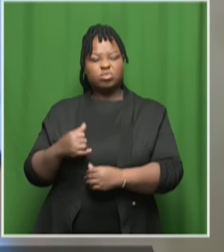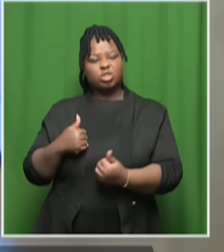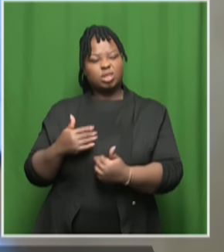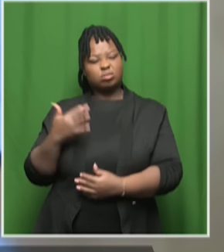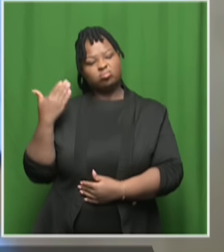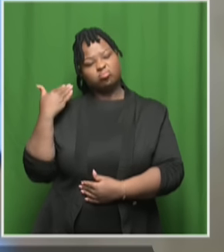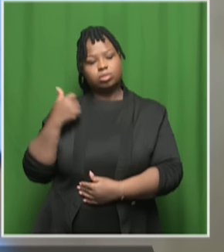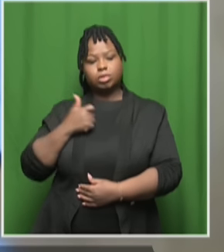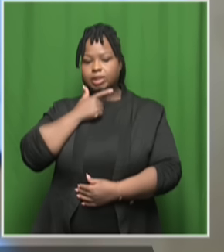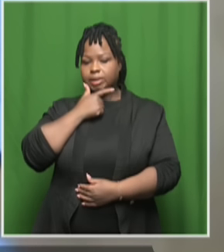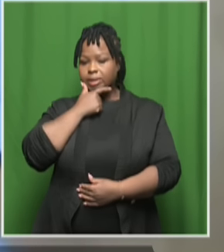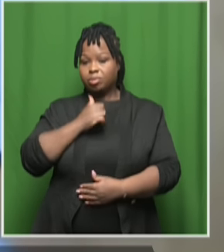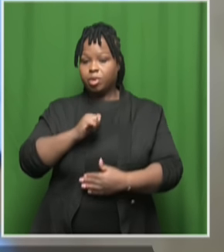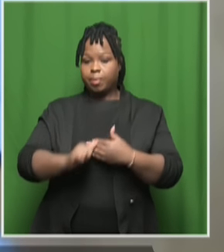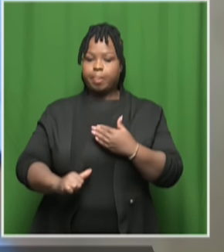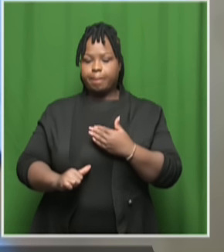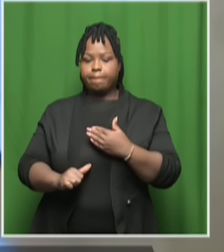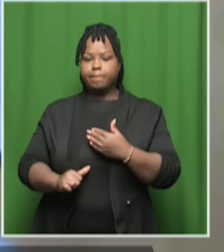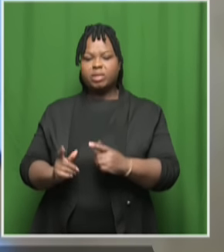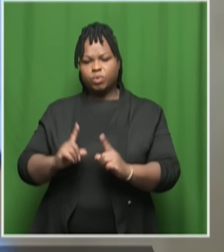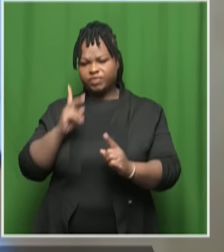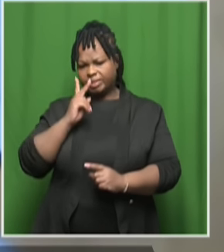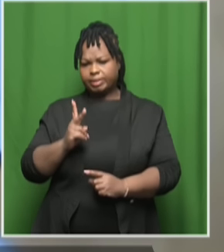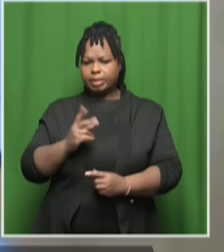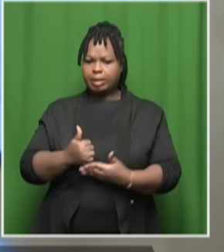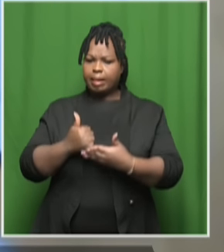December already, and we've seen the fruits